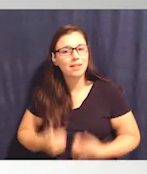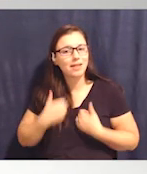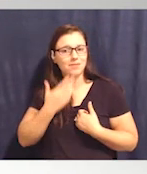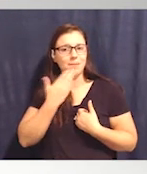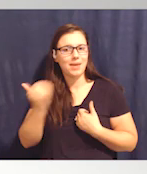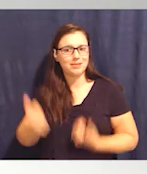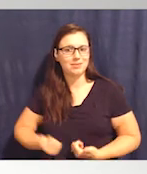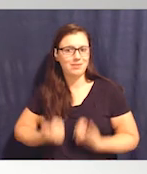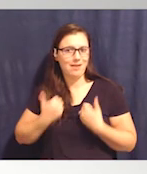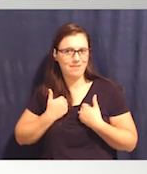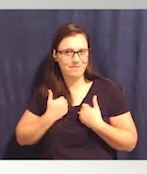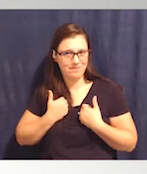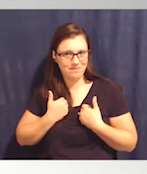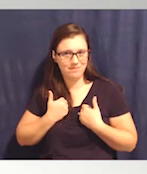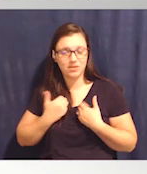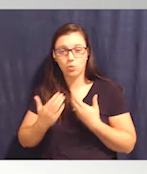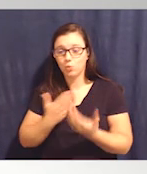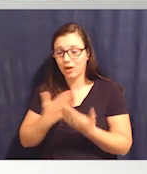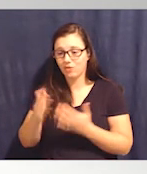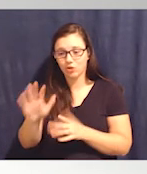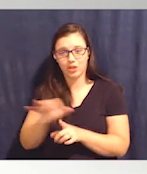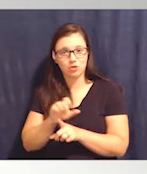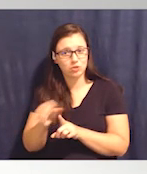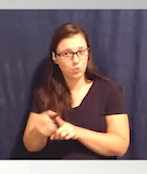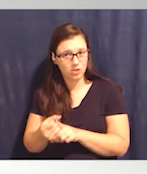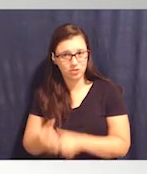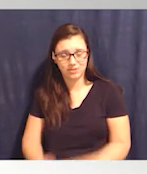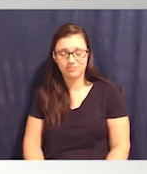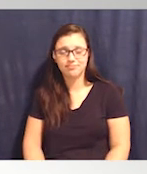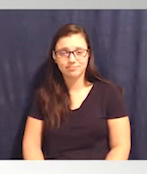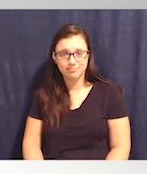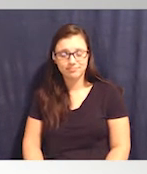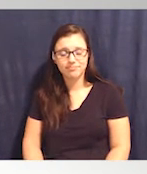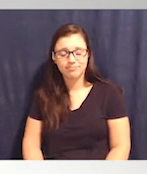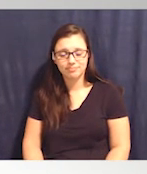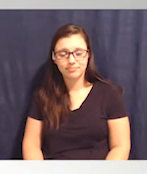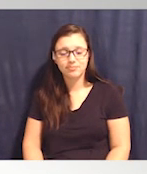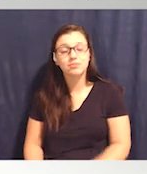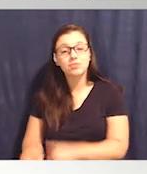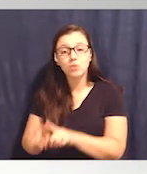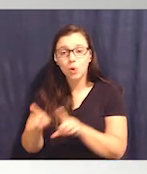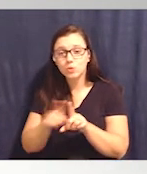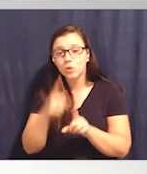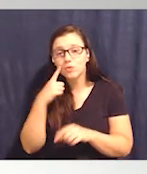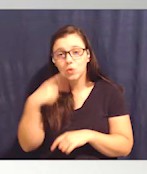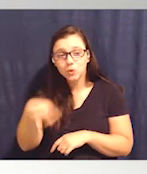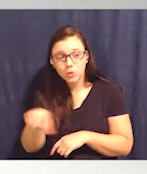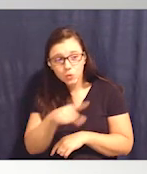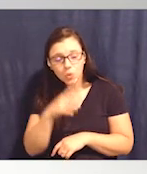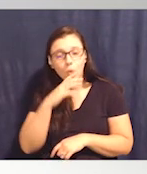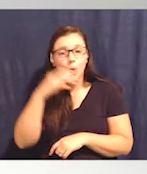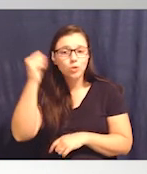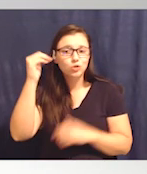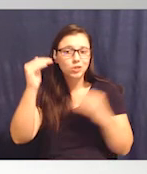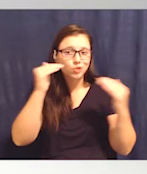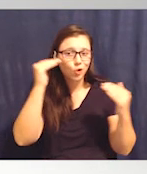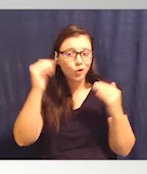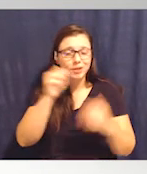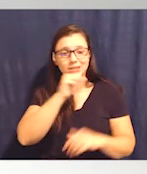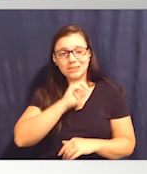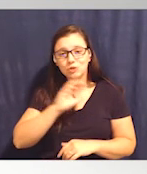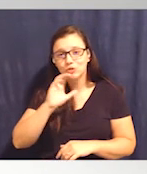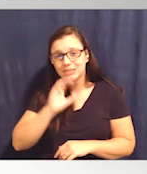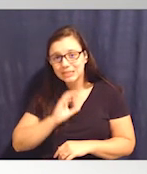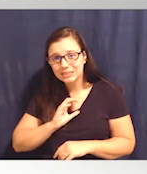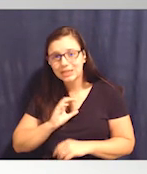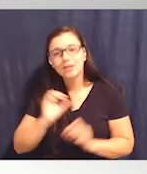whatever their situation may be. And so that you, as an older adult, a senior citizen, can look back and